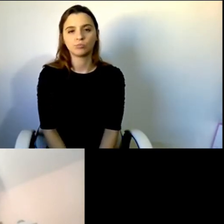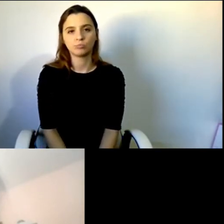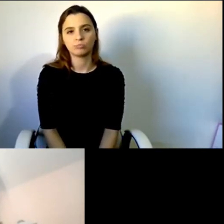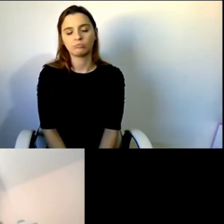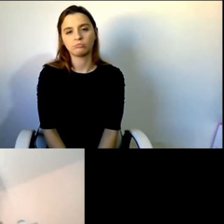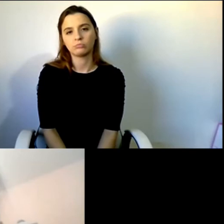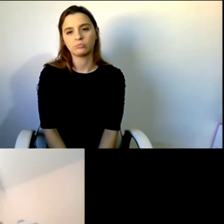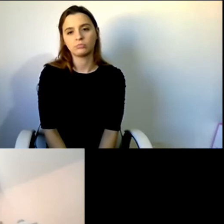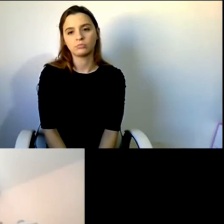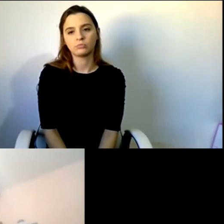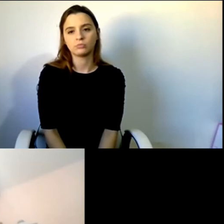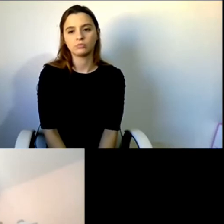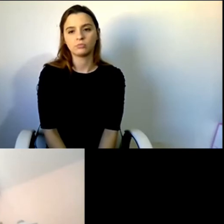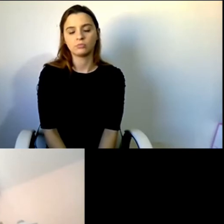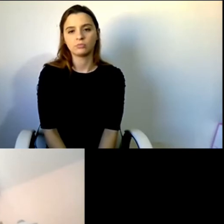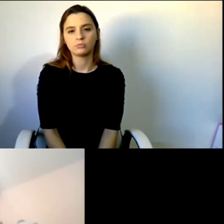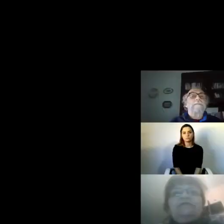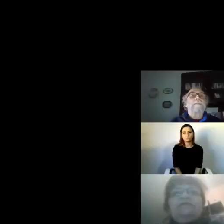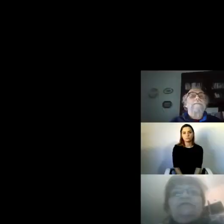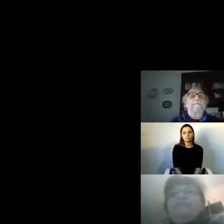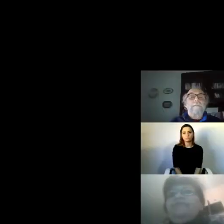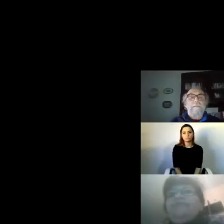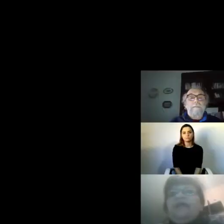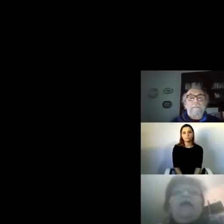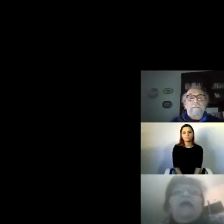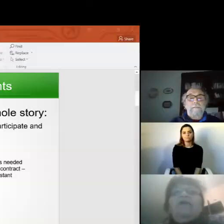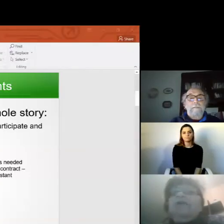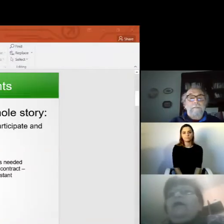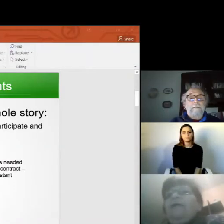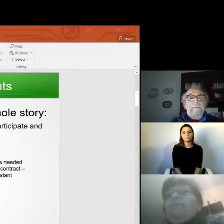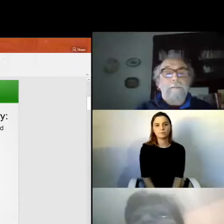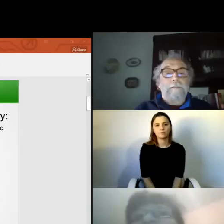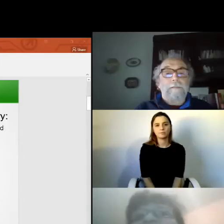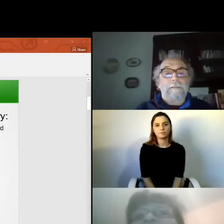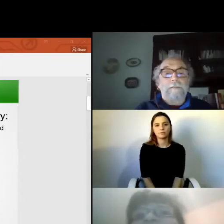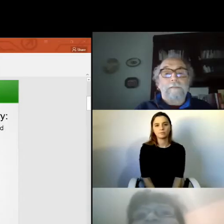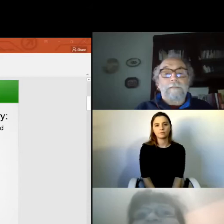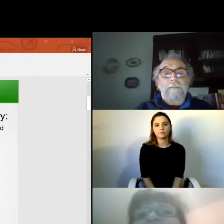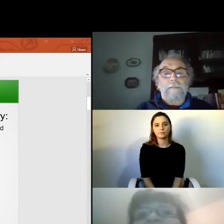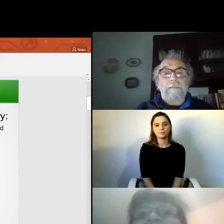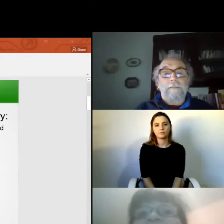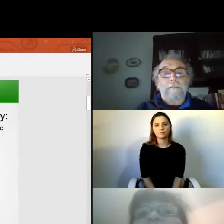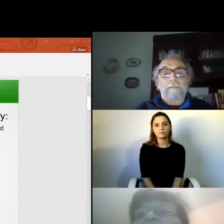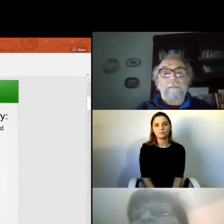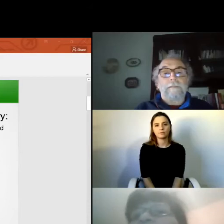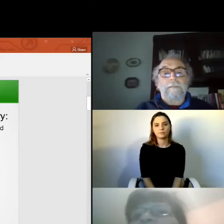Let me see. Okay, here, there it is. Okay. Do you see